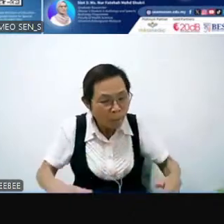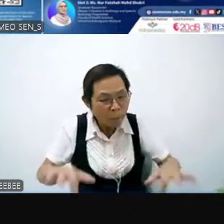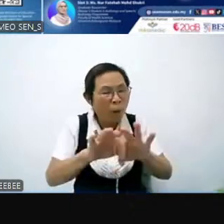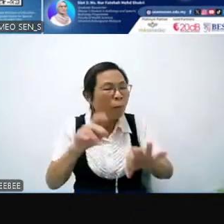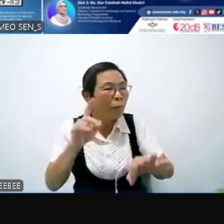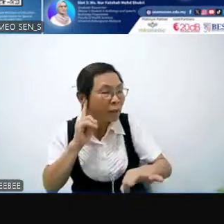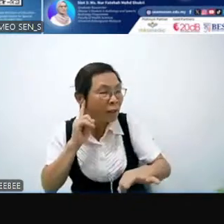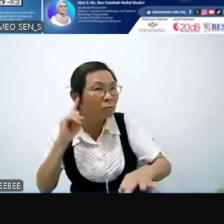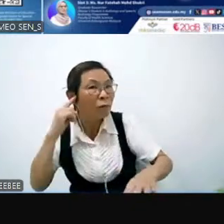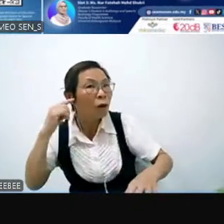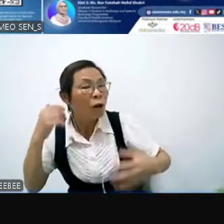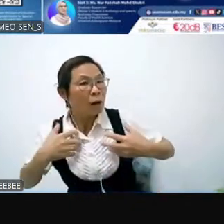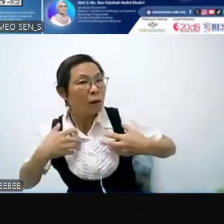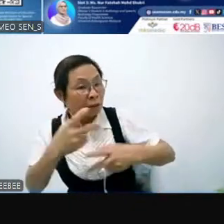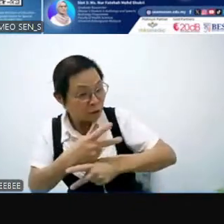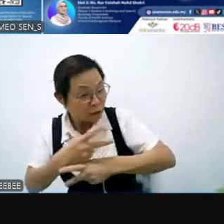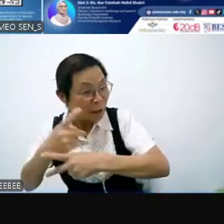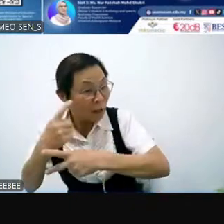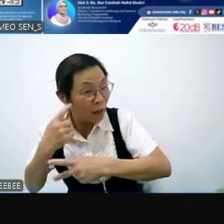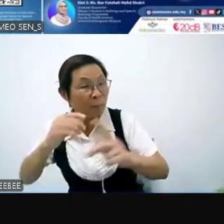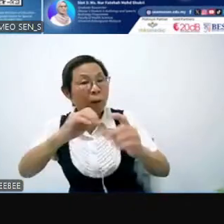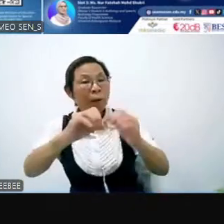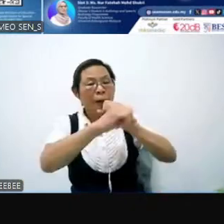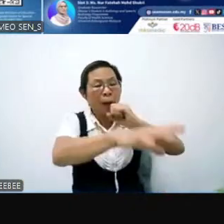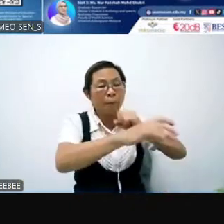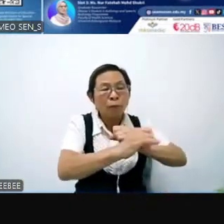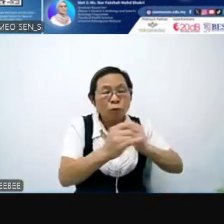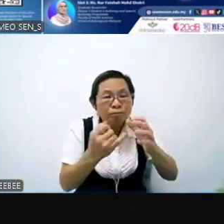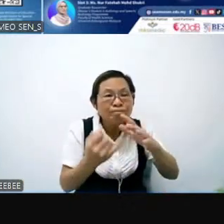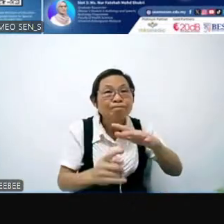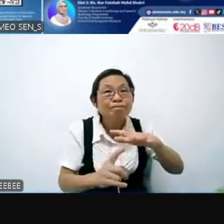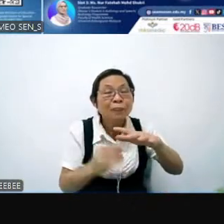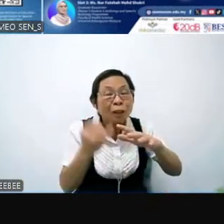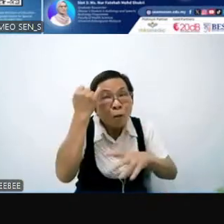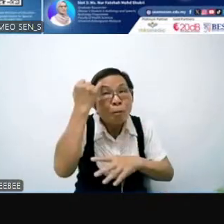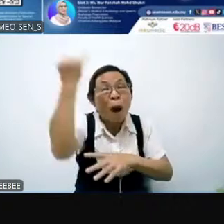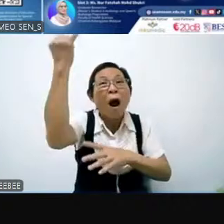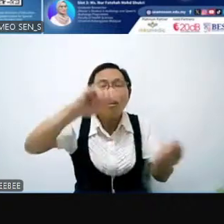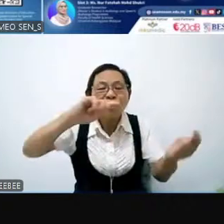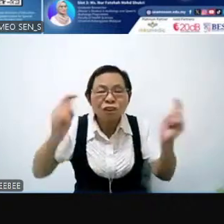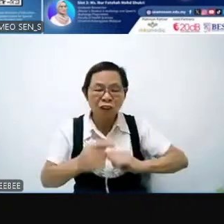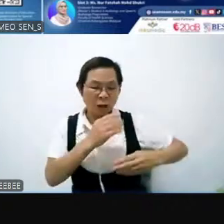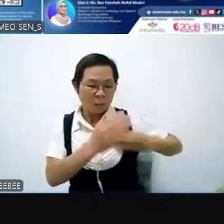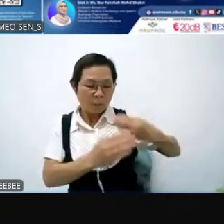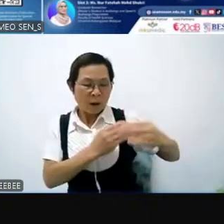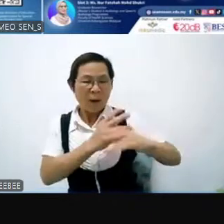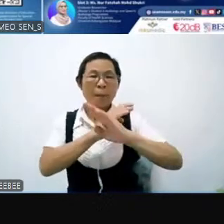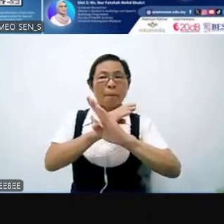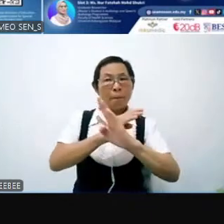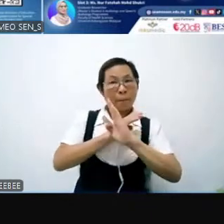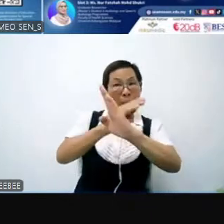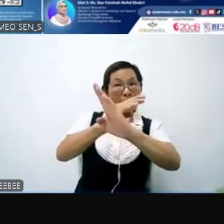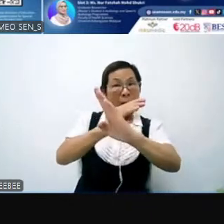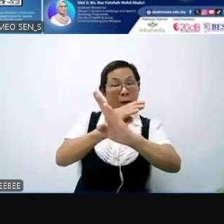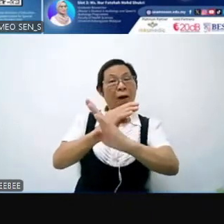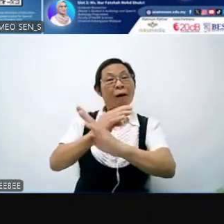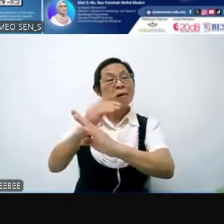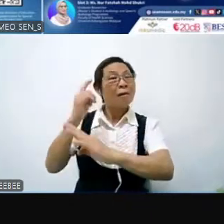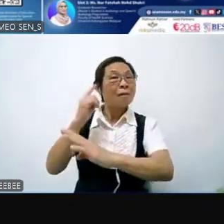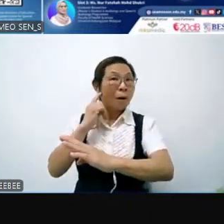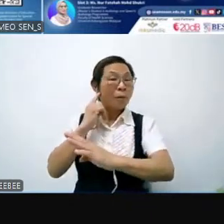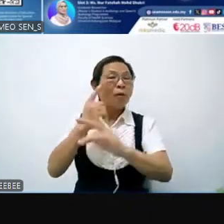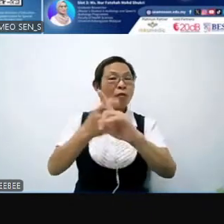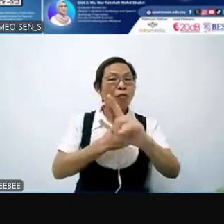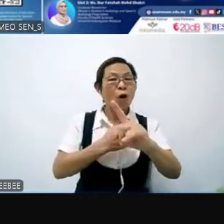health, this campaign aims to inspire them to change behavior to protect their hearing from